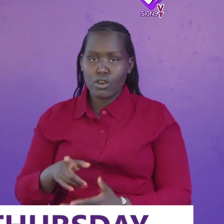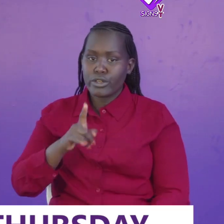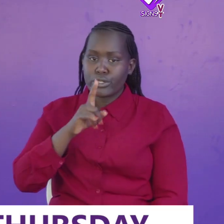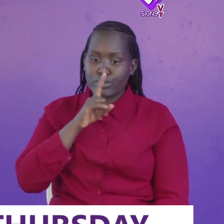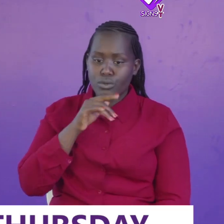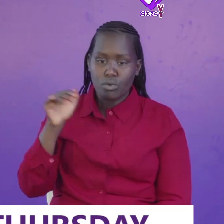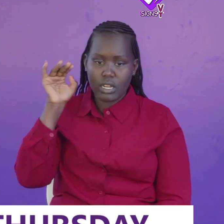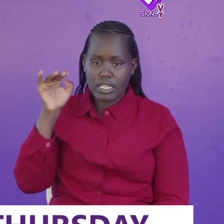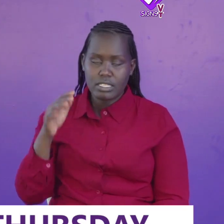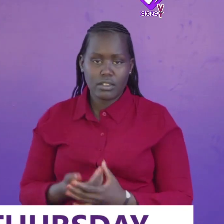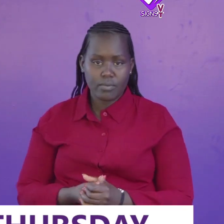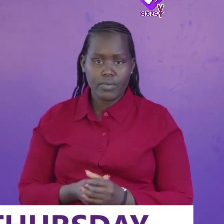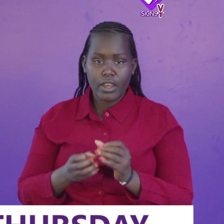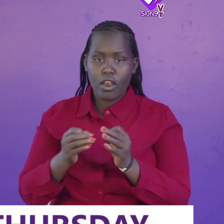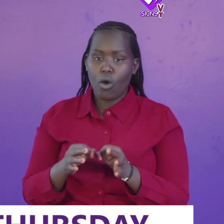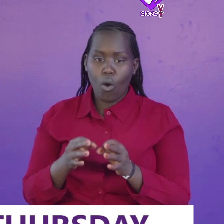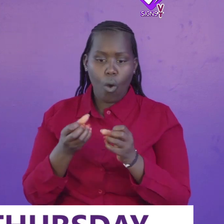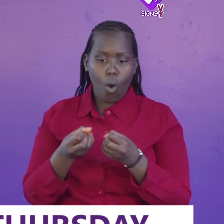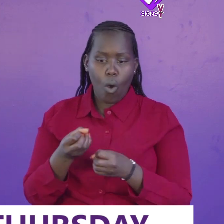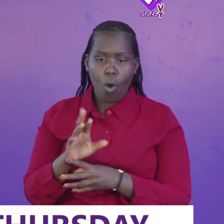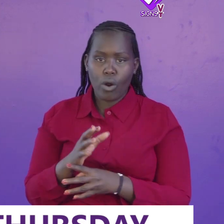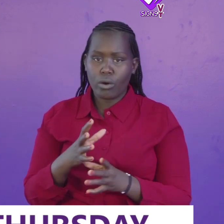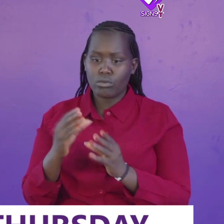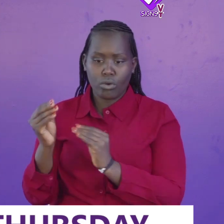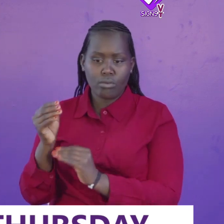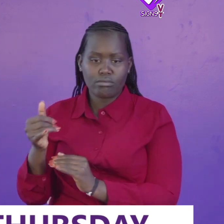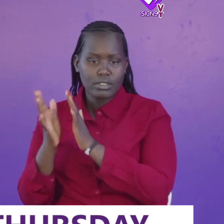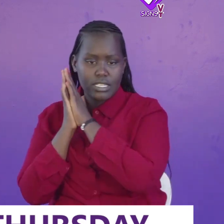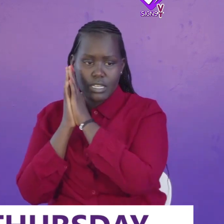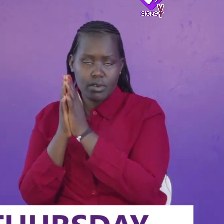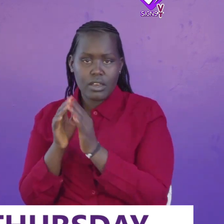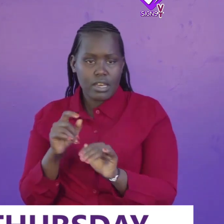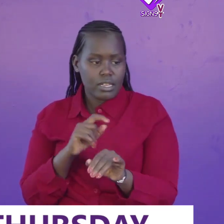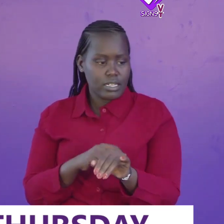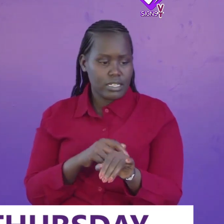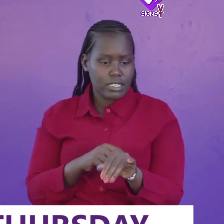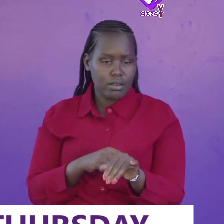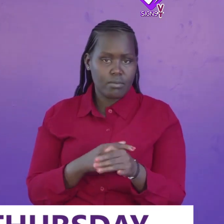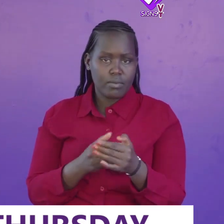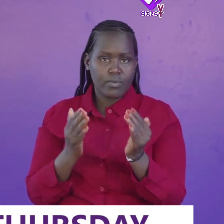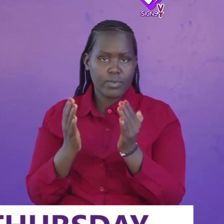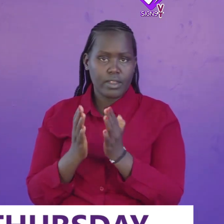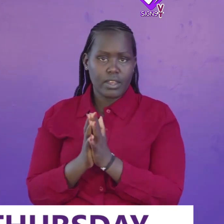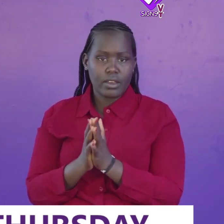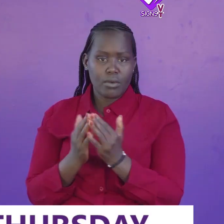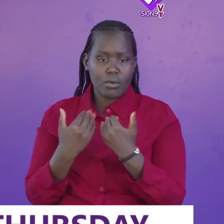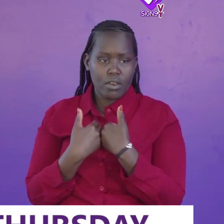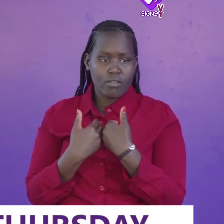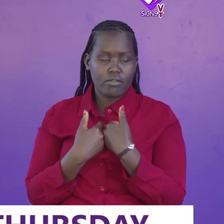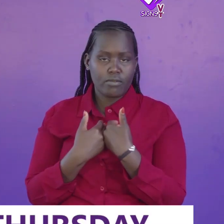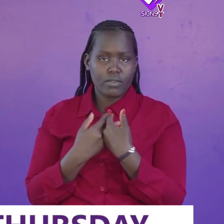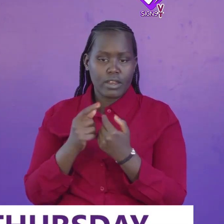tusikie, either way ama ndo kalale. Alafu after midnight ikigonga tu hivi, TV ilikuwa na marangi sijui